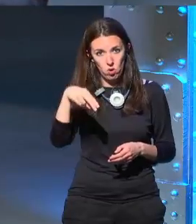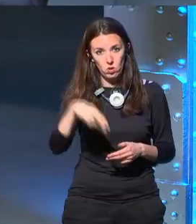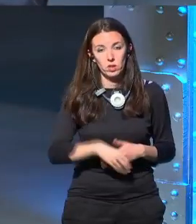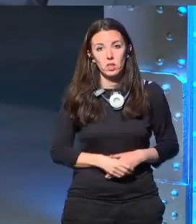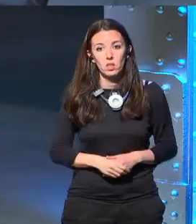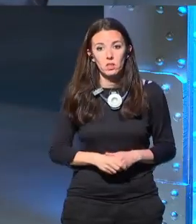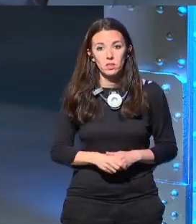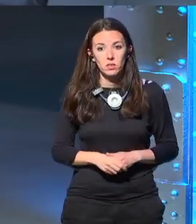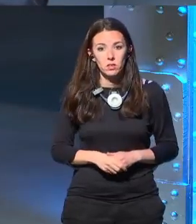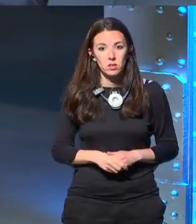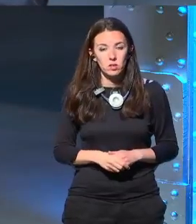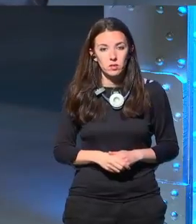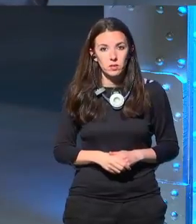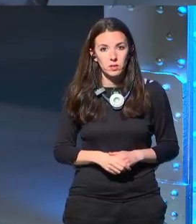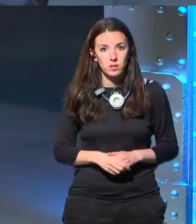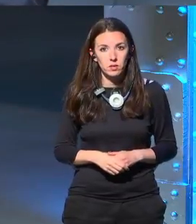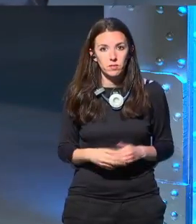Padron.